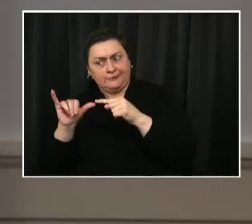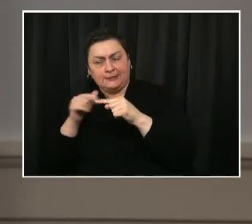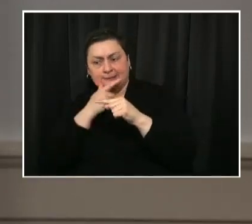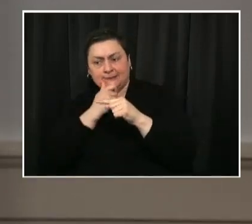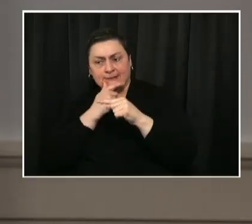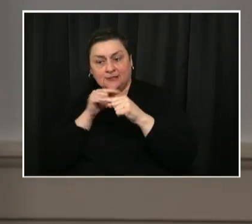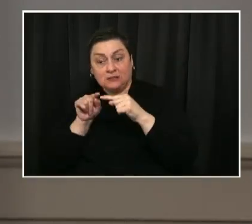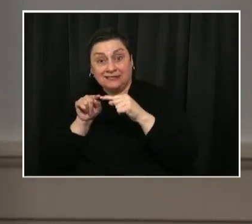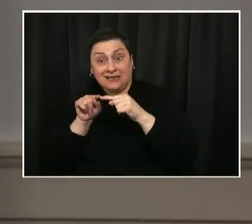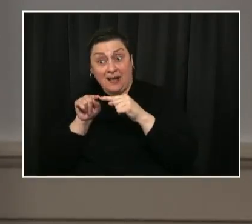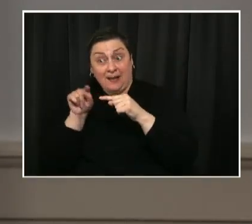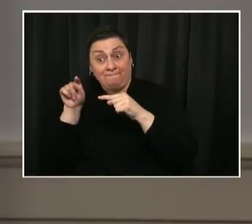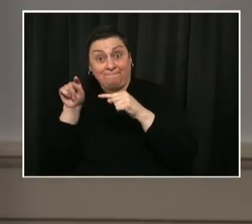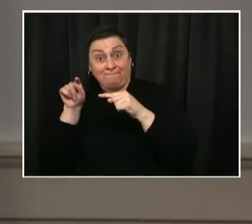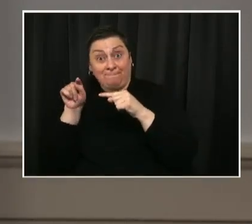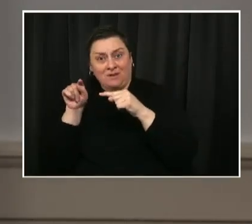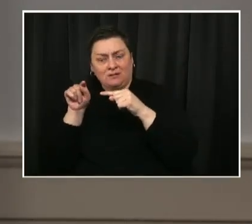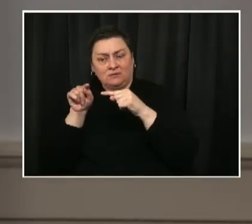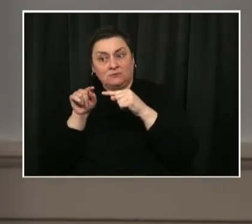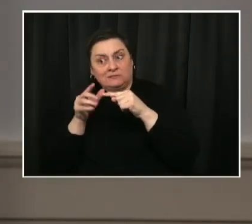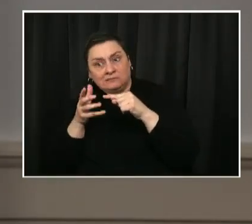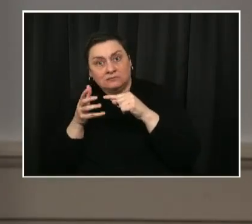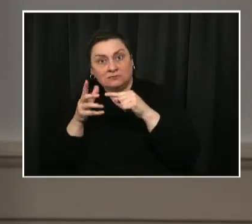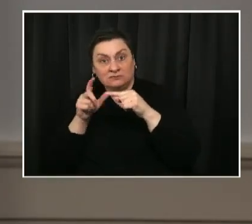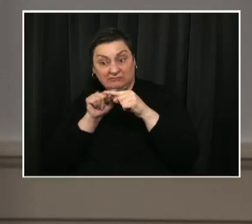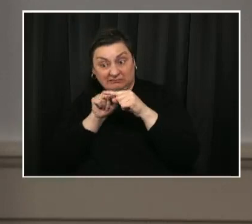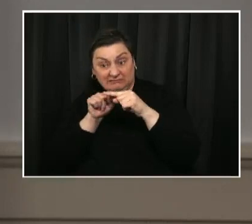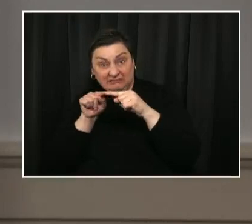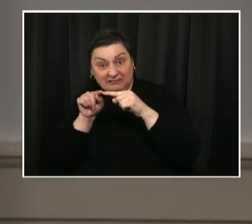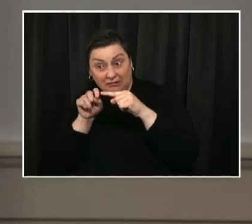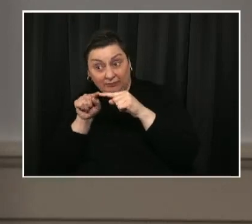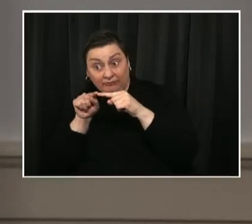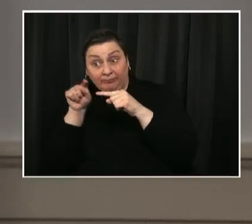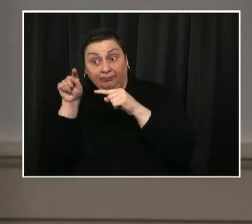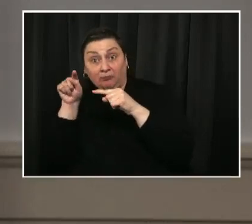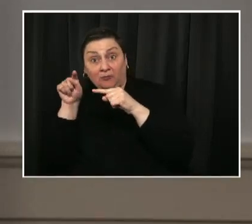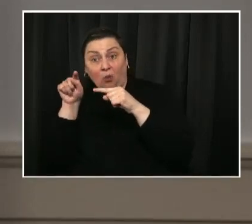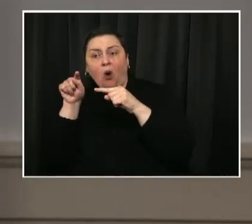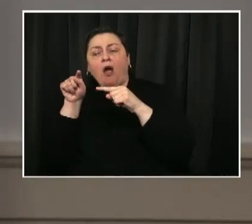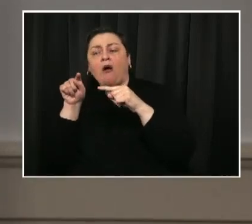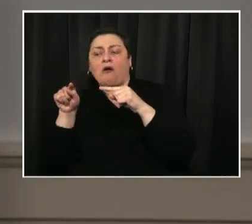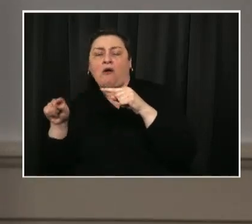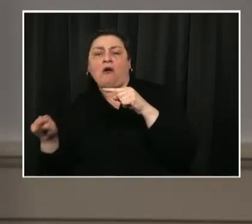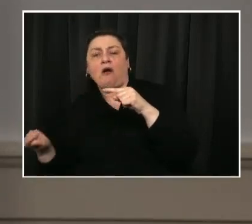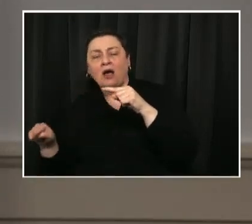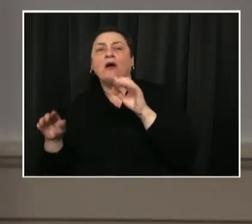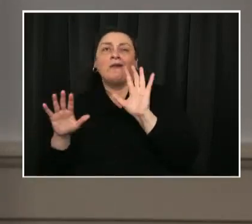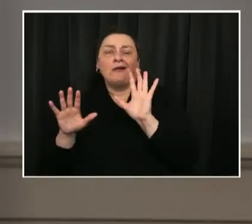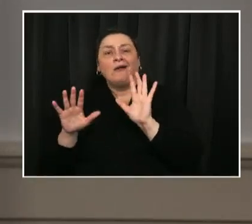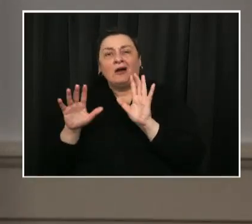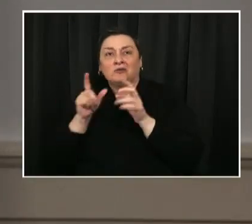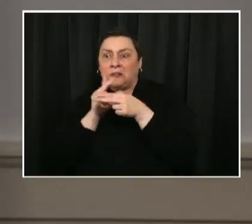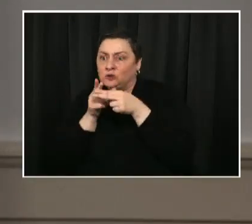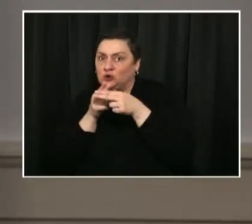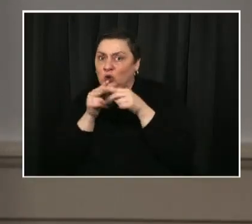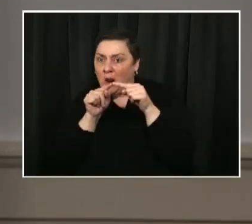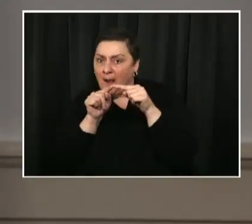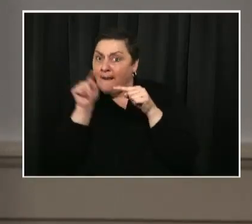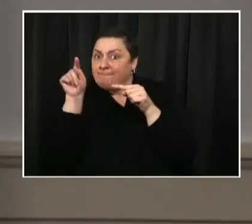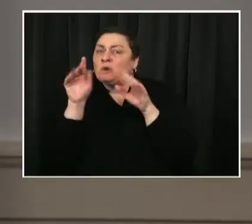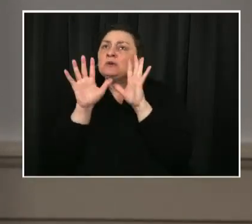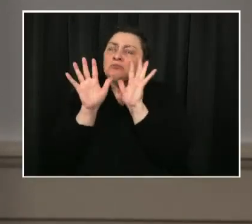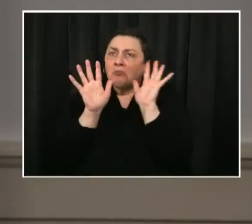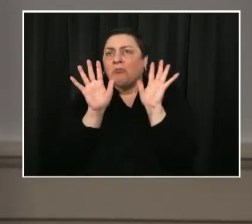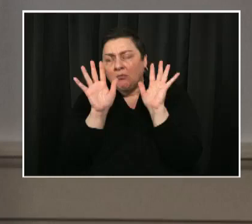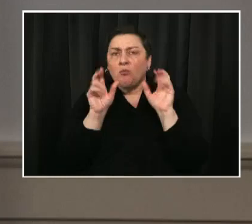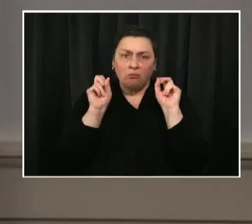noise and some bouncing around as we're at a plateau and we continue down, that would be good news, and I think we would stay on course